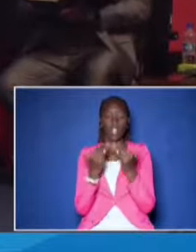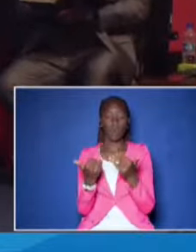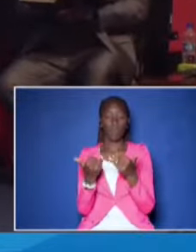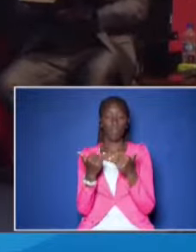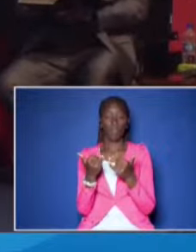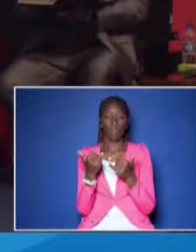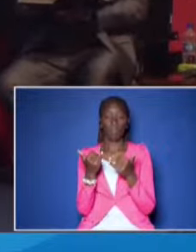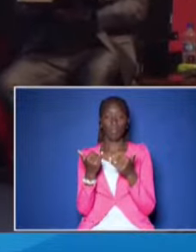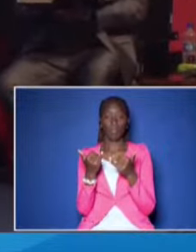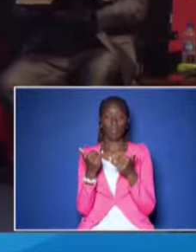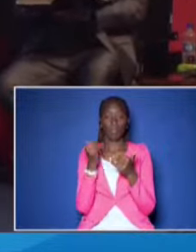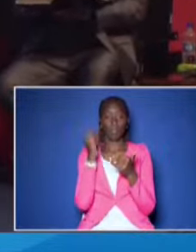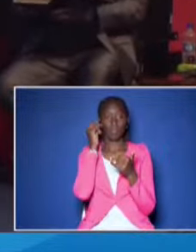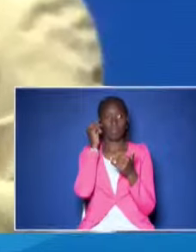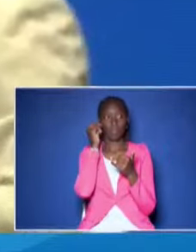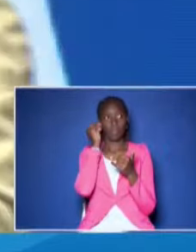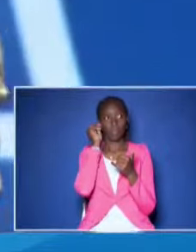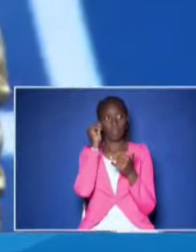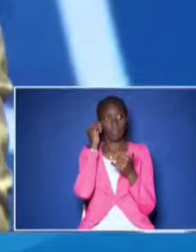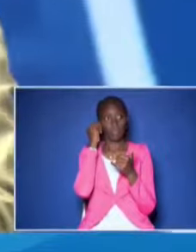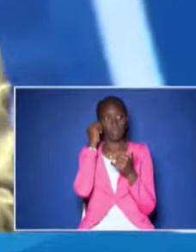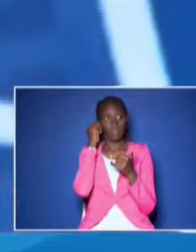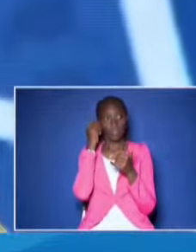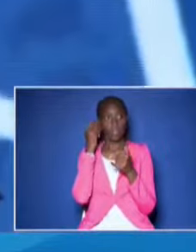now let's go to